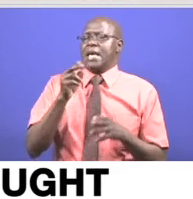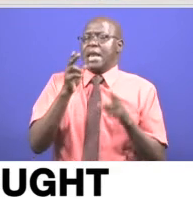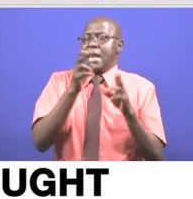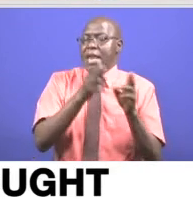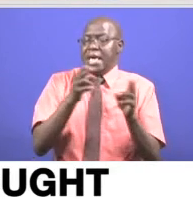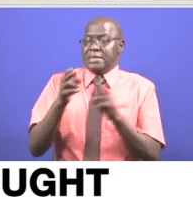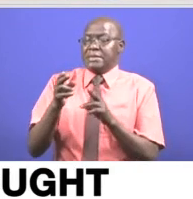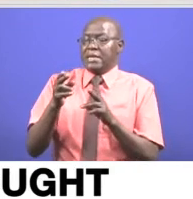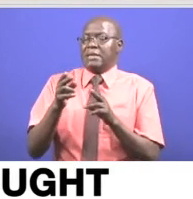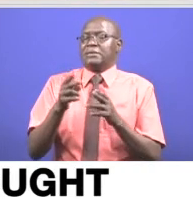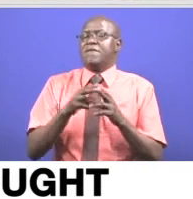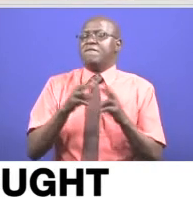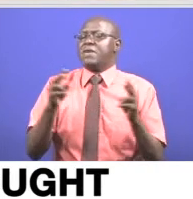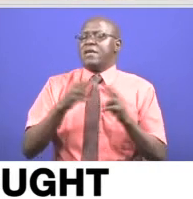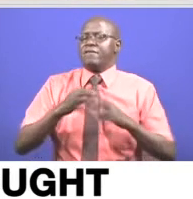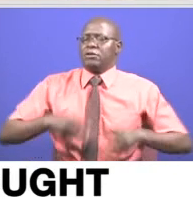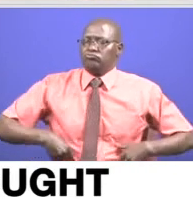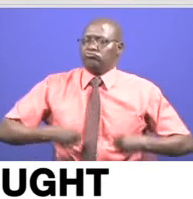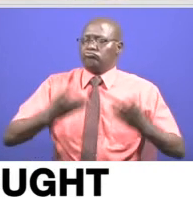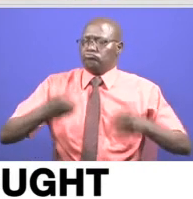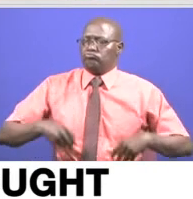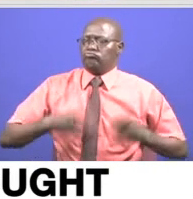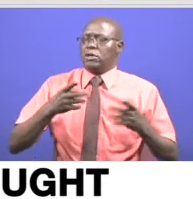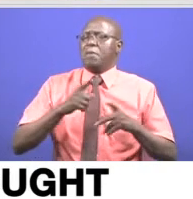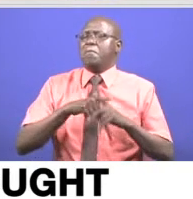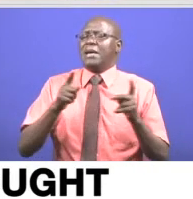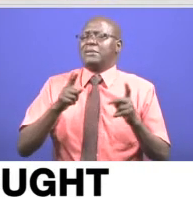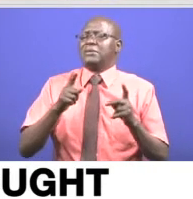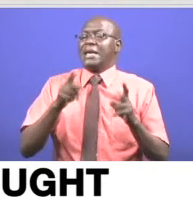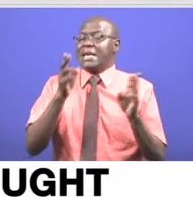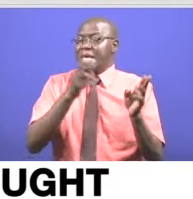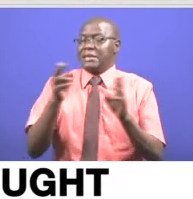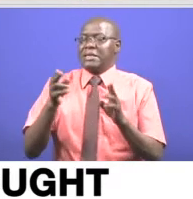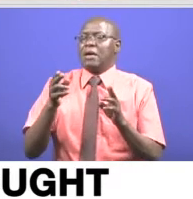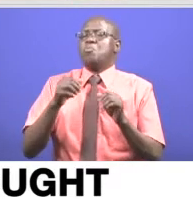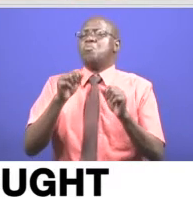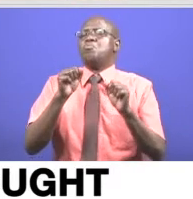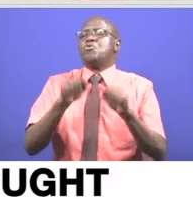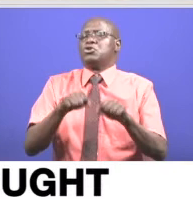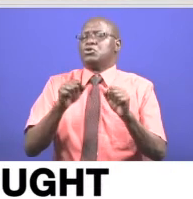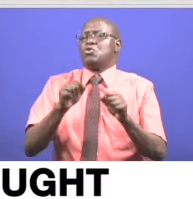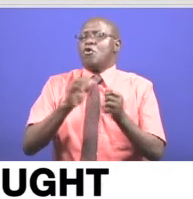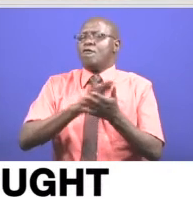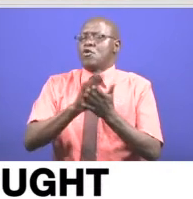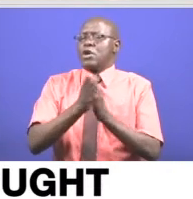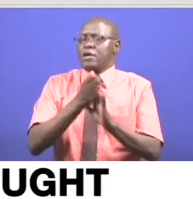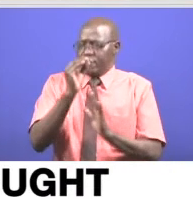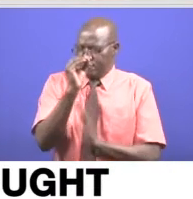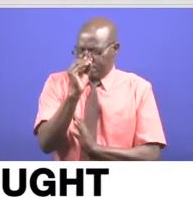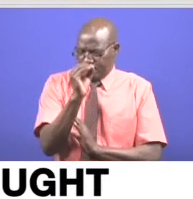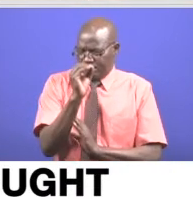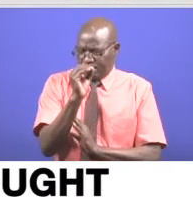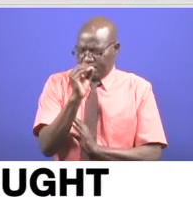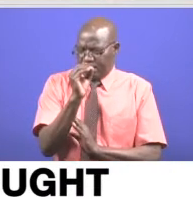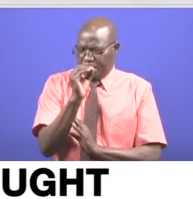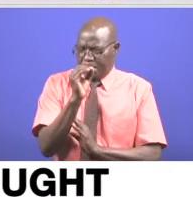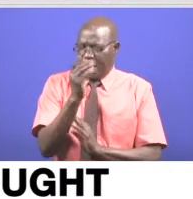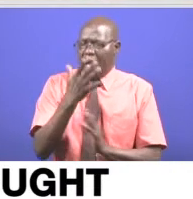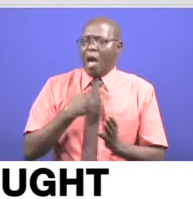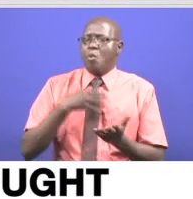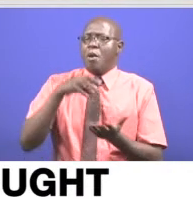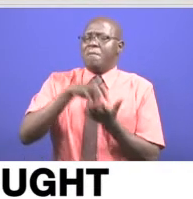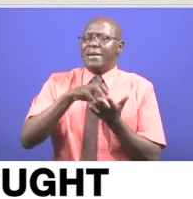very generous, but nature is also very unforgiving." We have not been good in our matters,